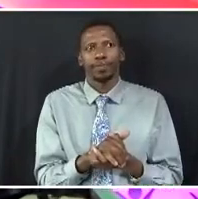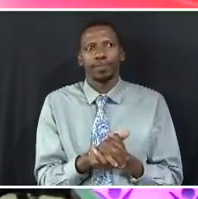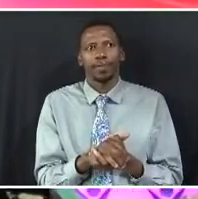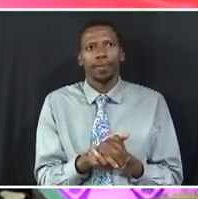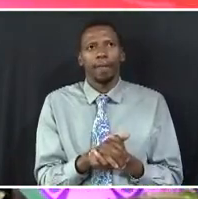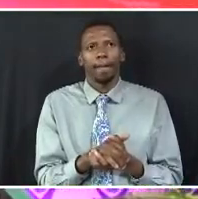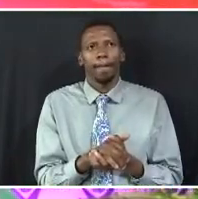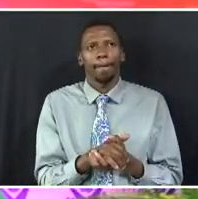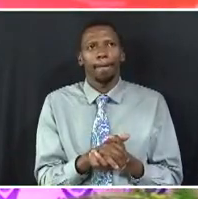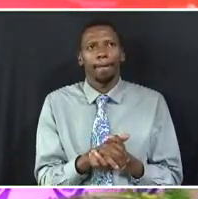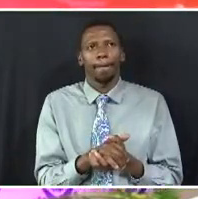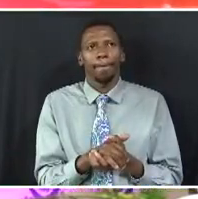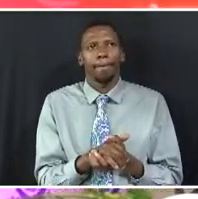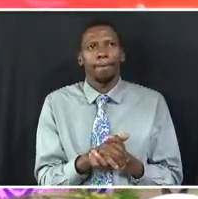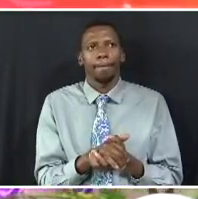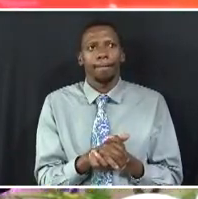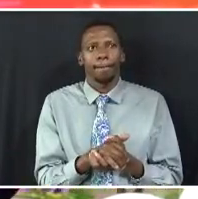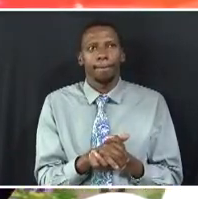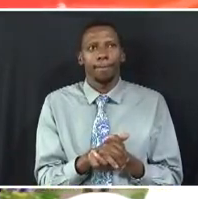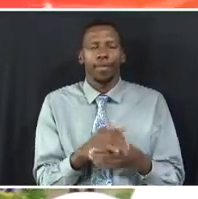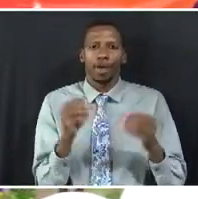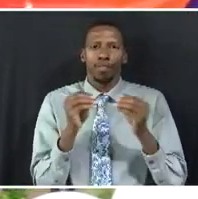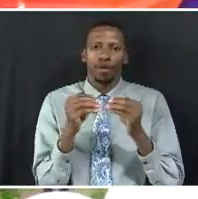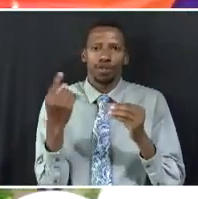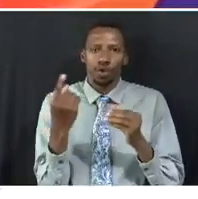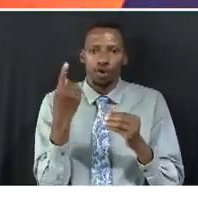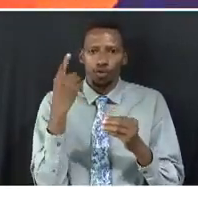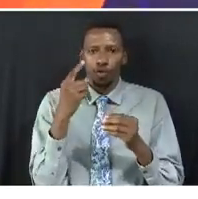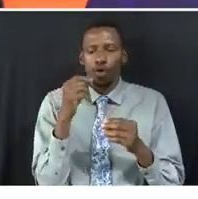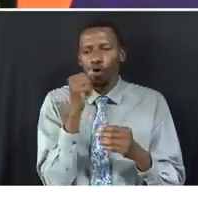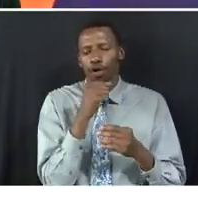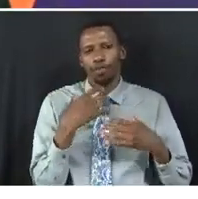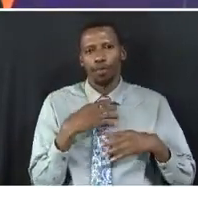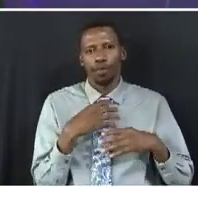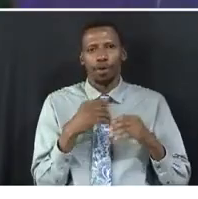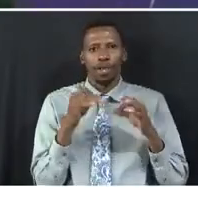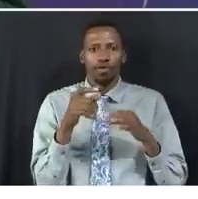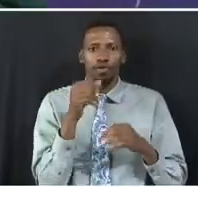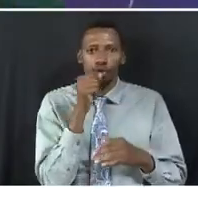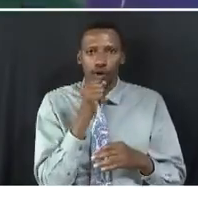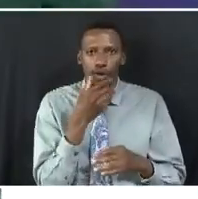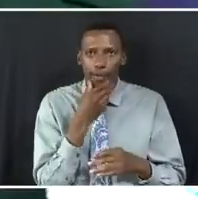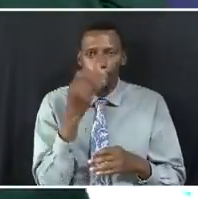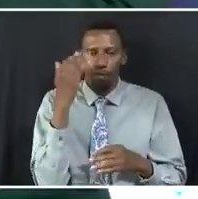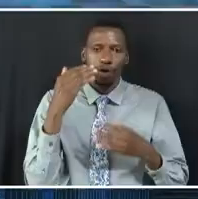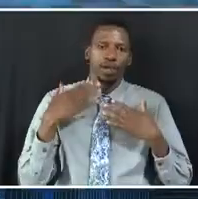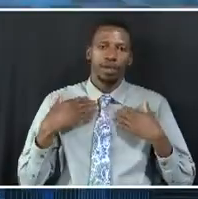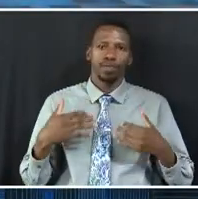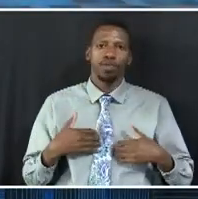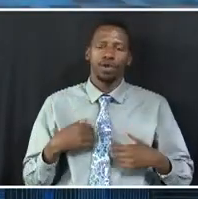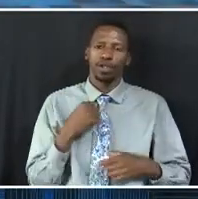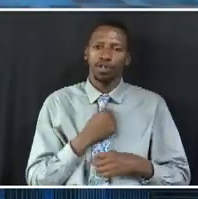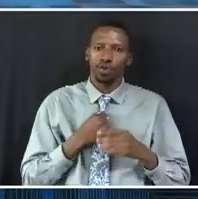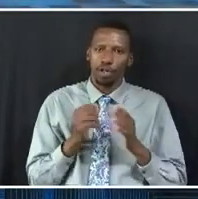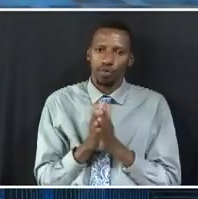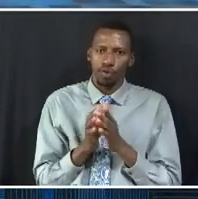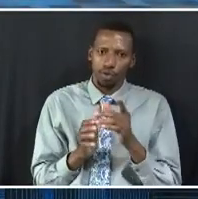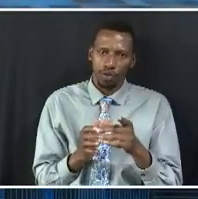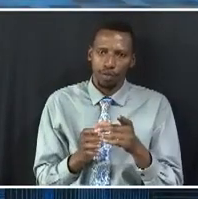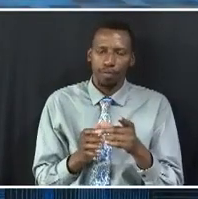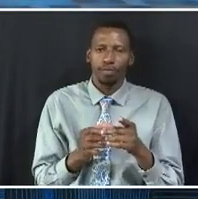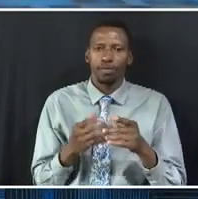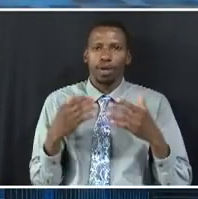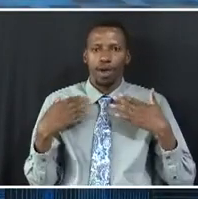attend are meetings of the old people. And so you become an old man because the body is sympathizing with you. The body knows how